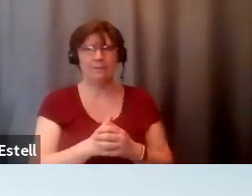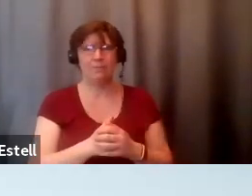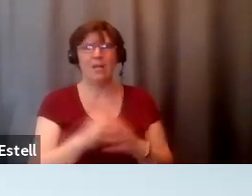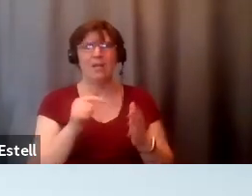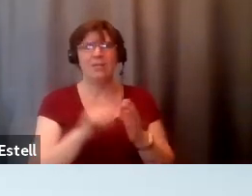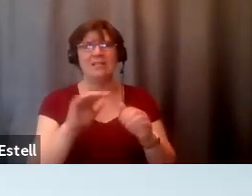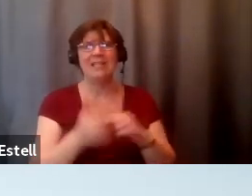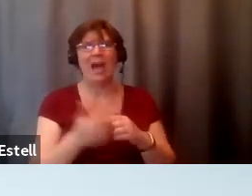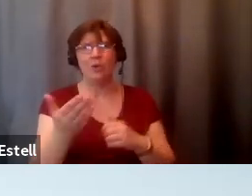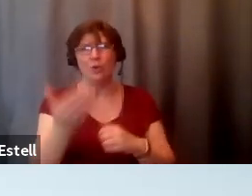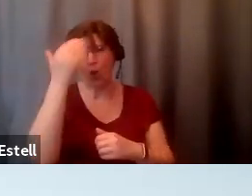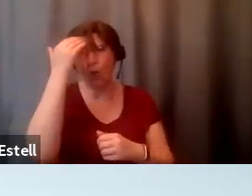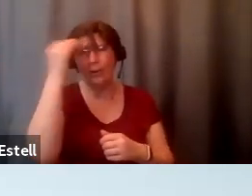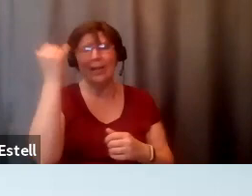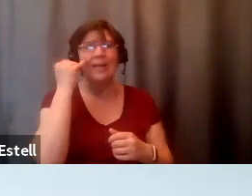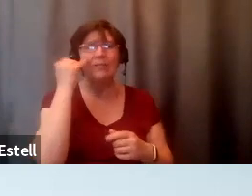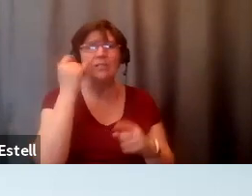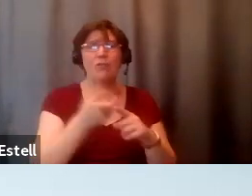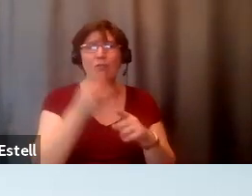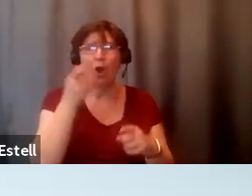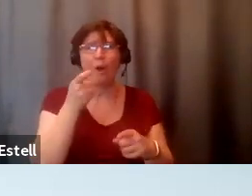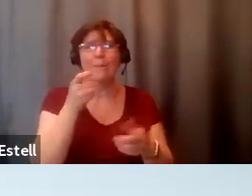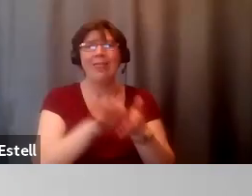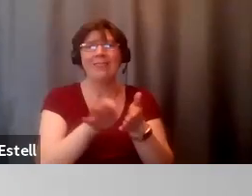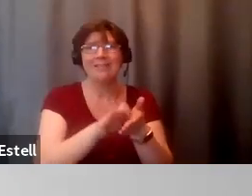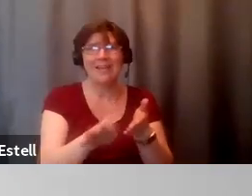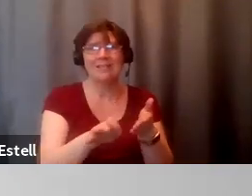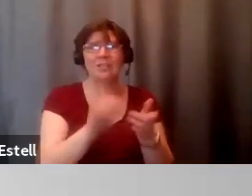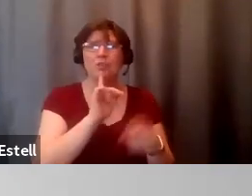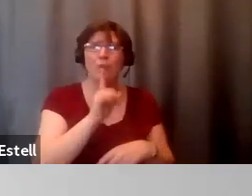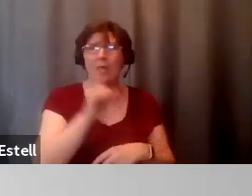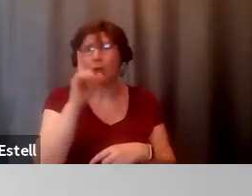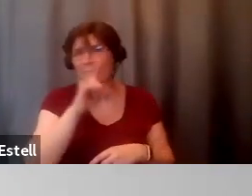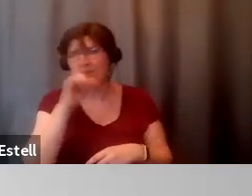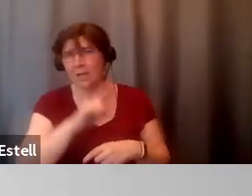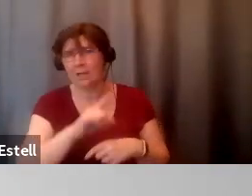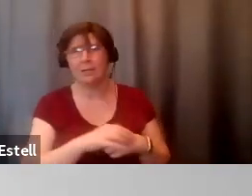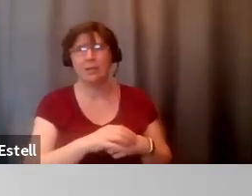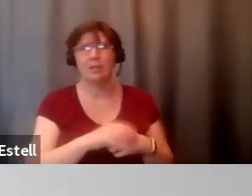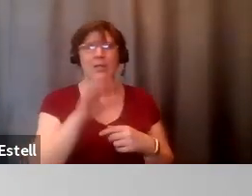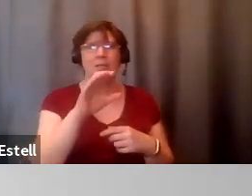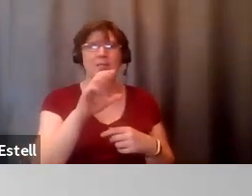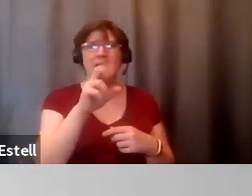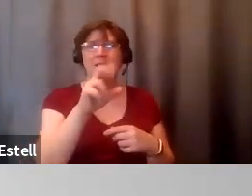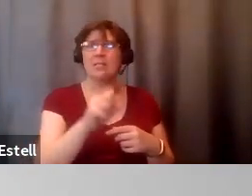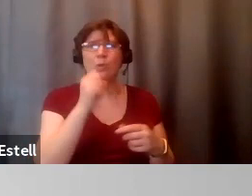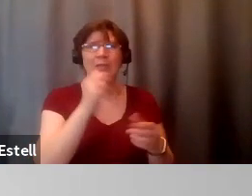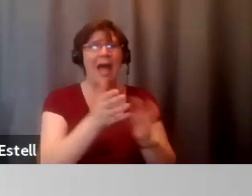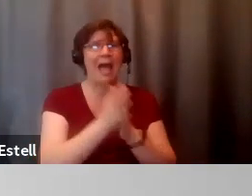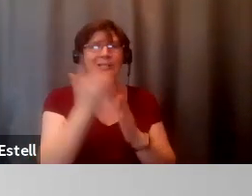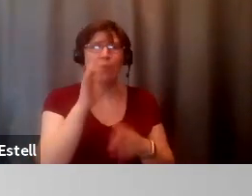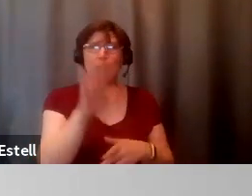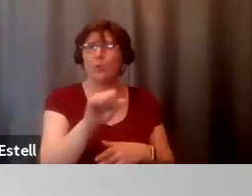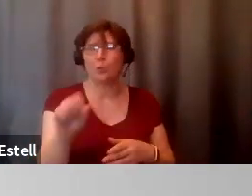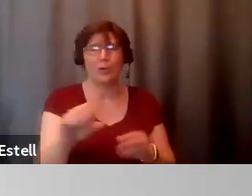how to tell if mail that says it is from the census is real or fake. The census will not ask for your